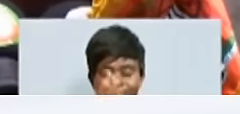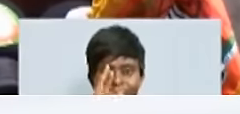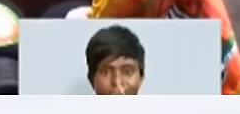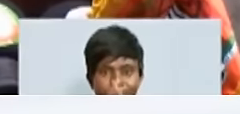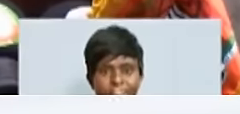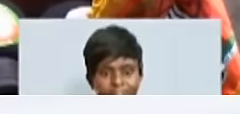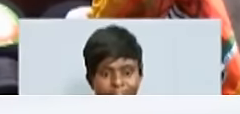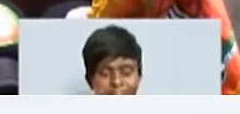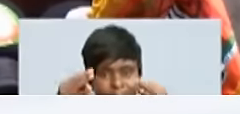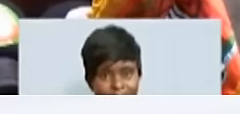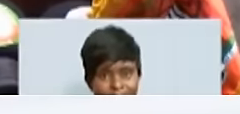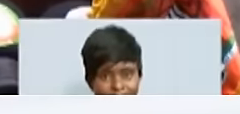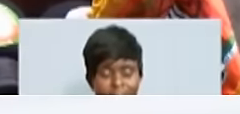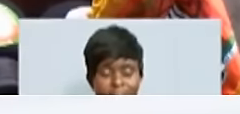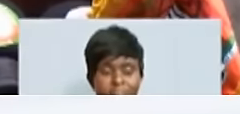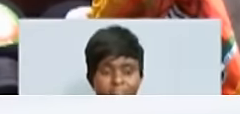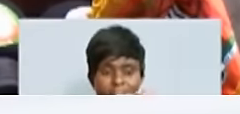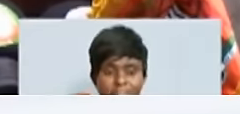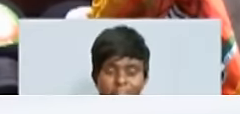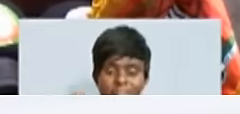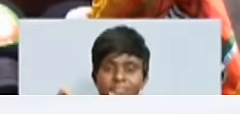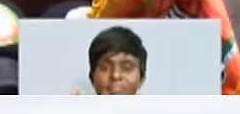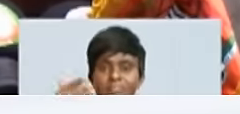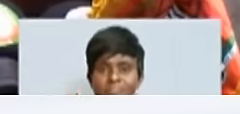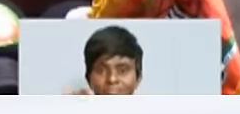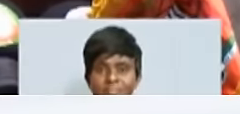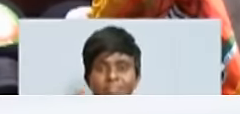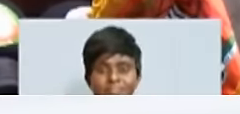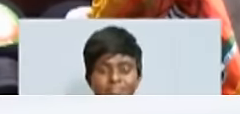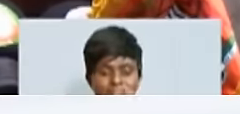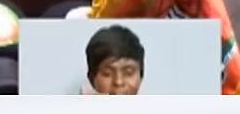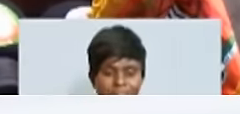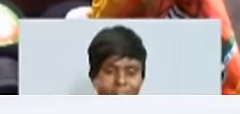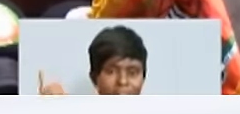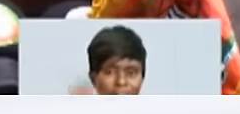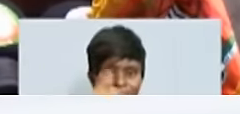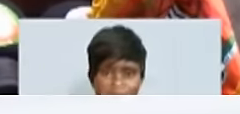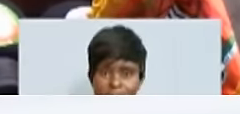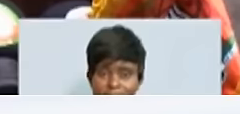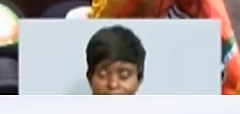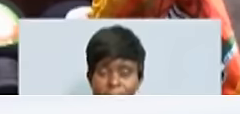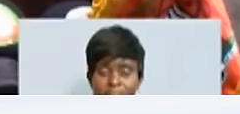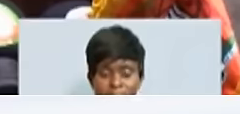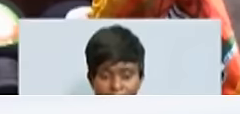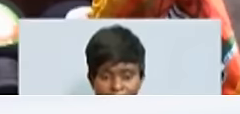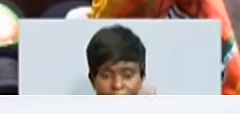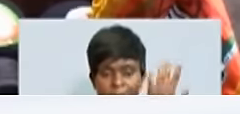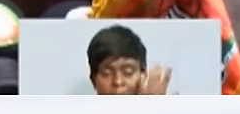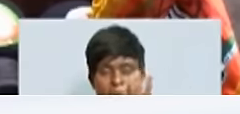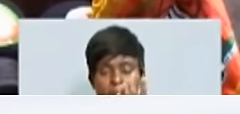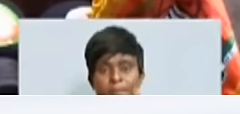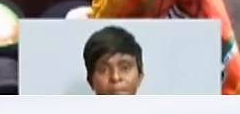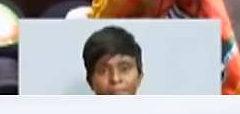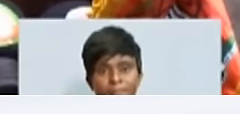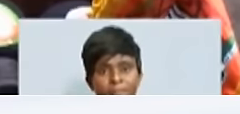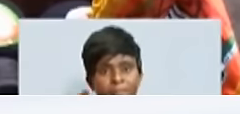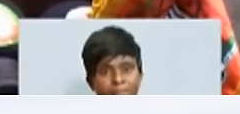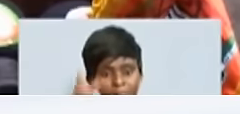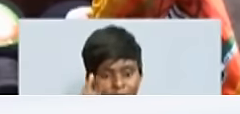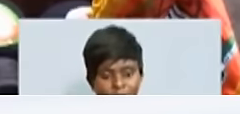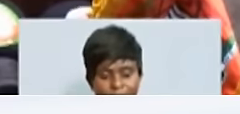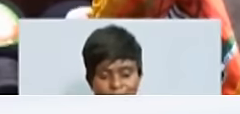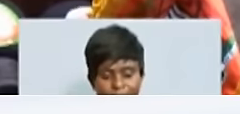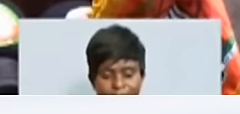social justice and equal treatment all over the country. Our development efforts are therefore